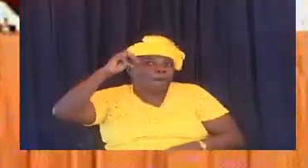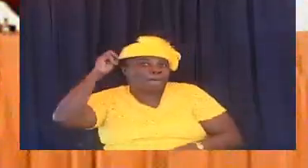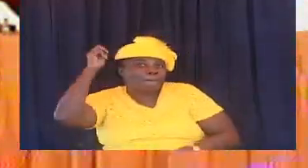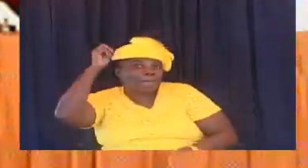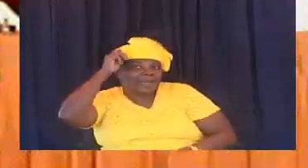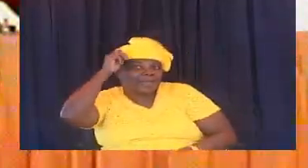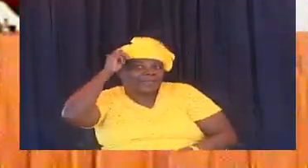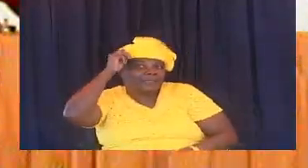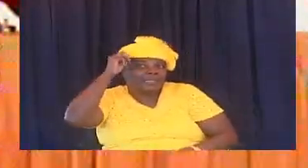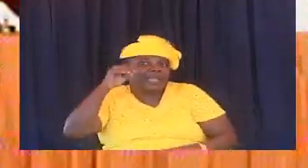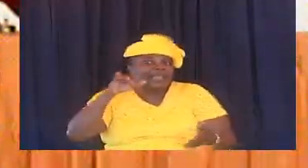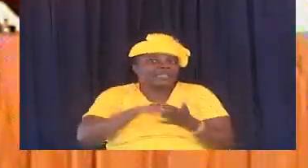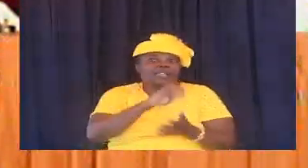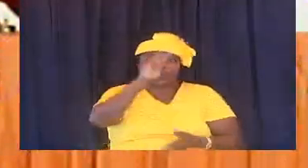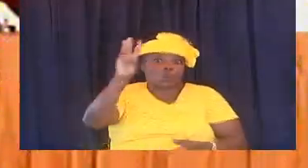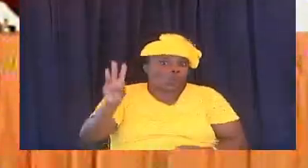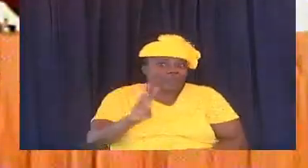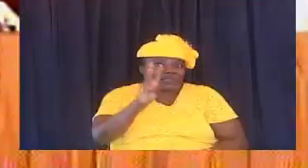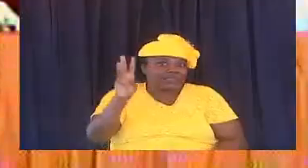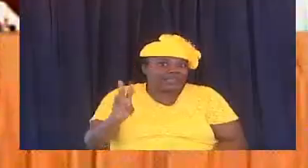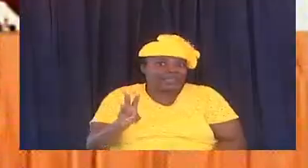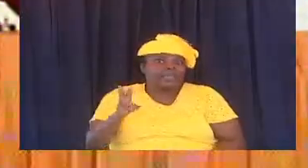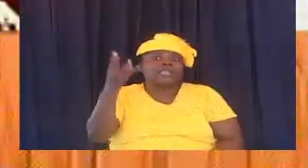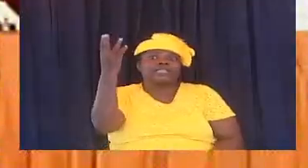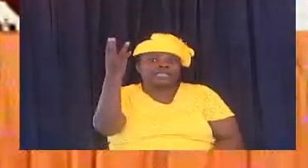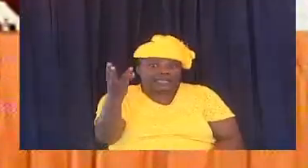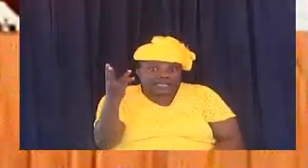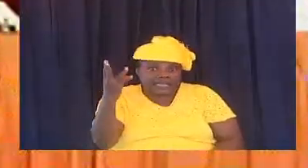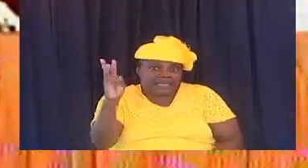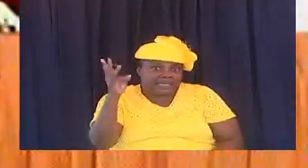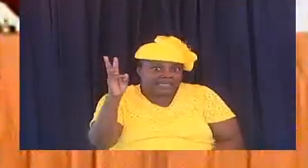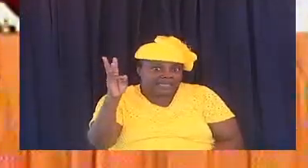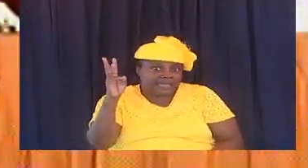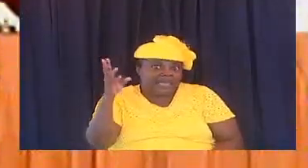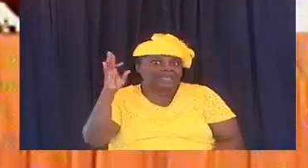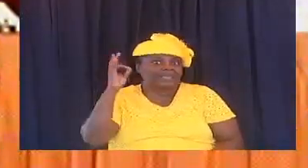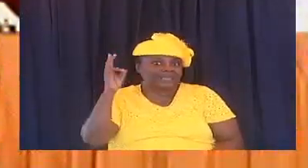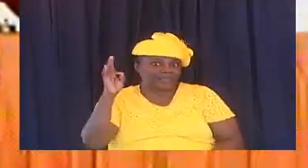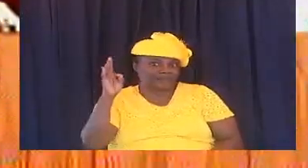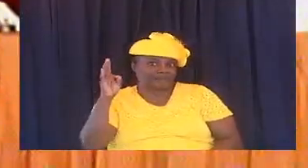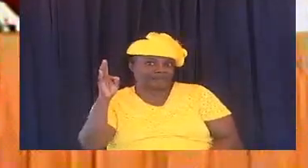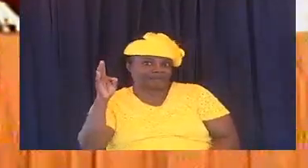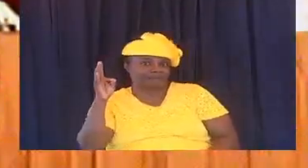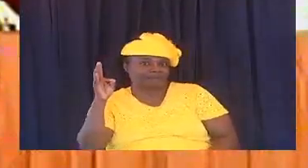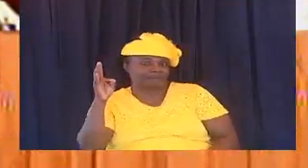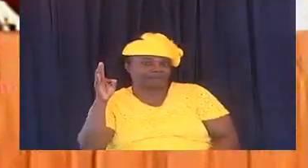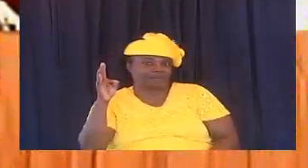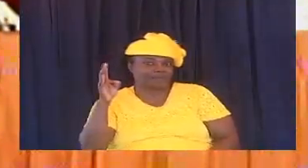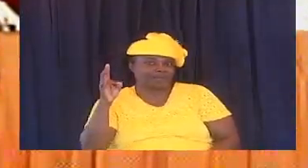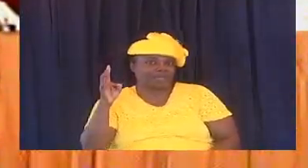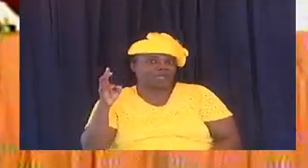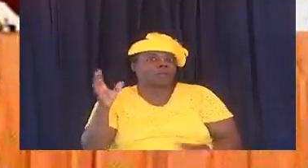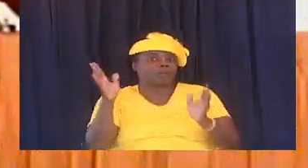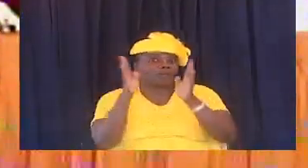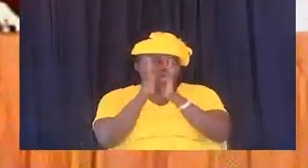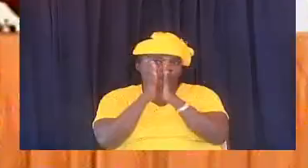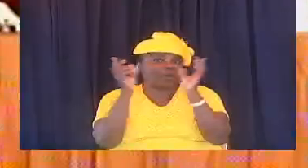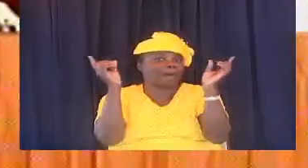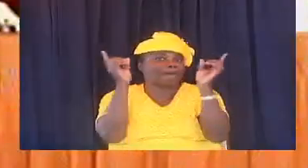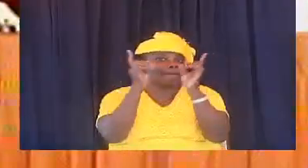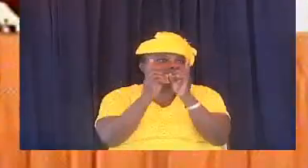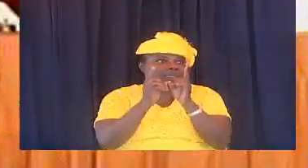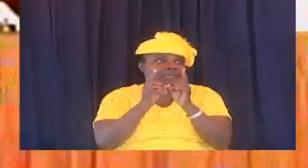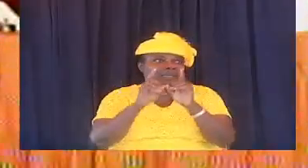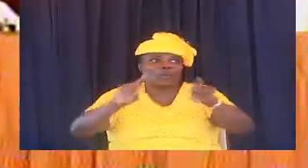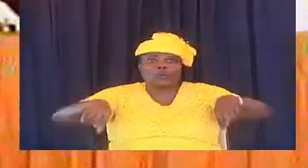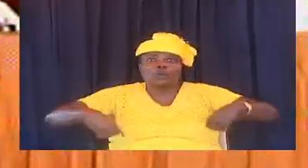Wednesday, 6 o'clock, between 6 and 7, prayer meeting. All of us must be there. And then we go right into Bible